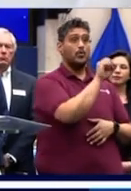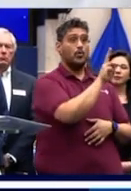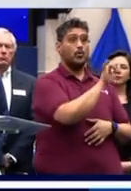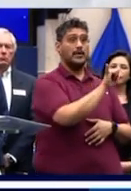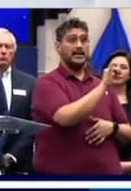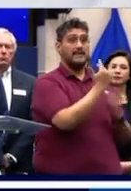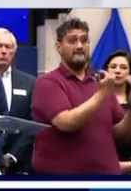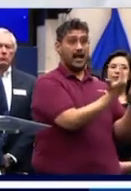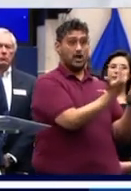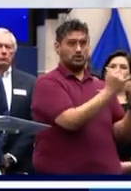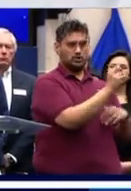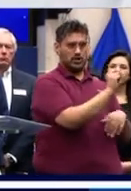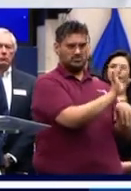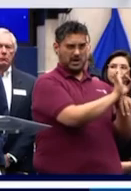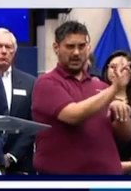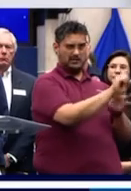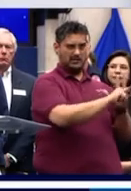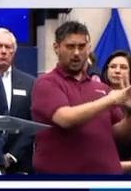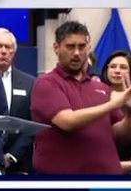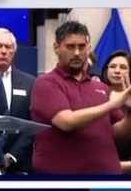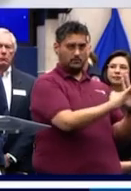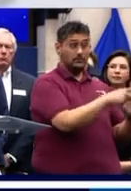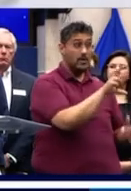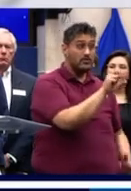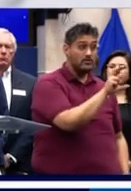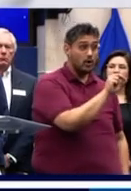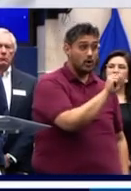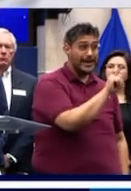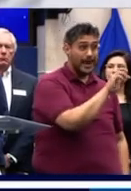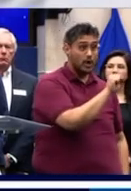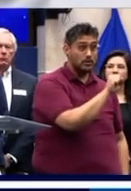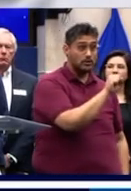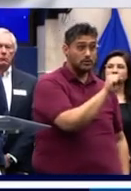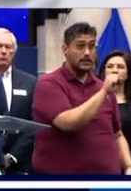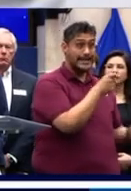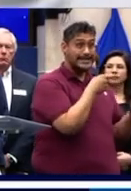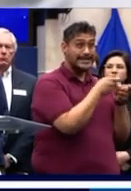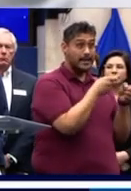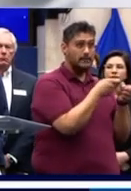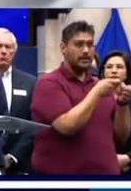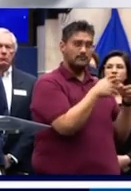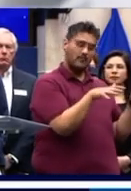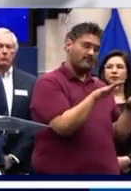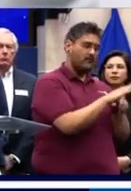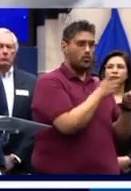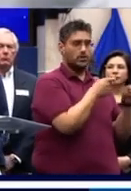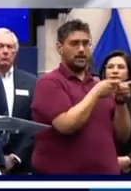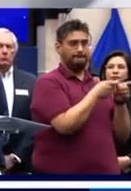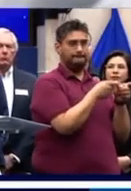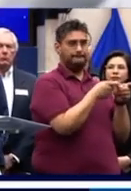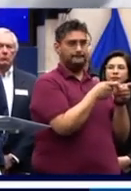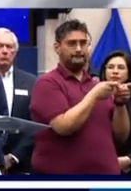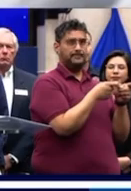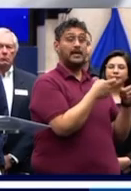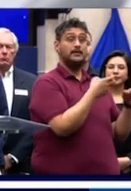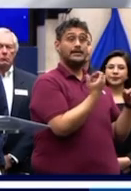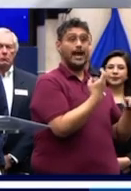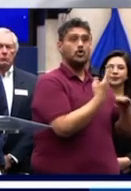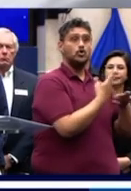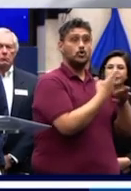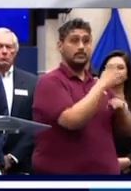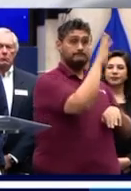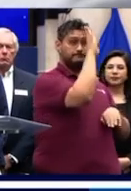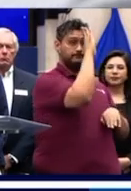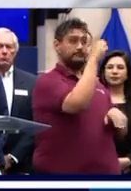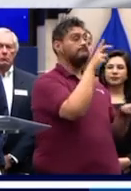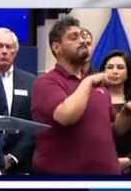January 8th. The size, 30 acres. Containment, fully contained, and we are using fire patrols to monitor